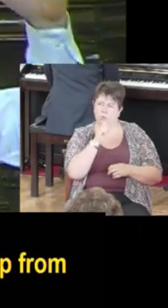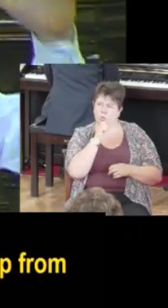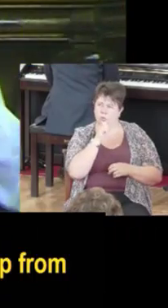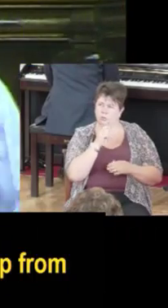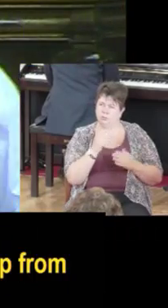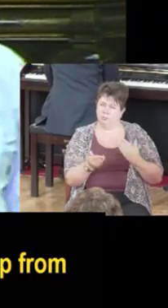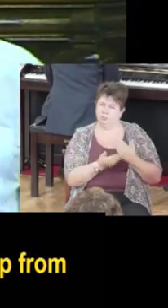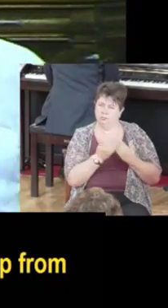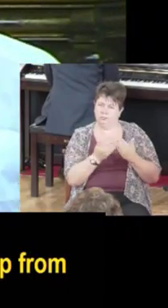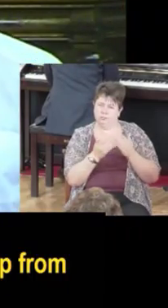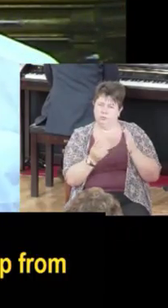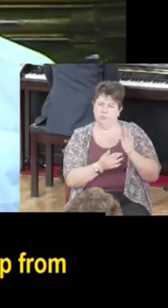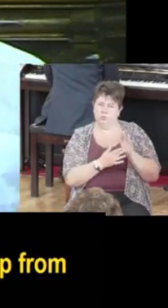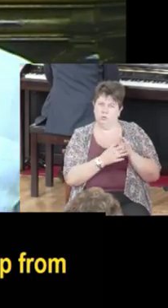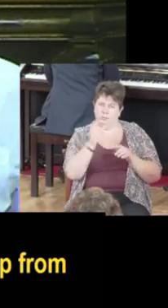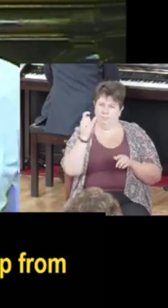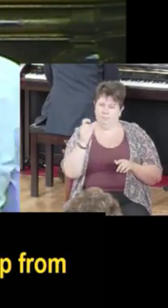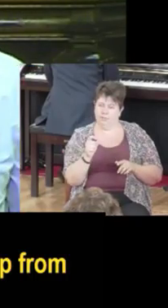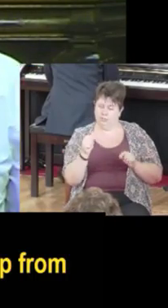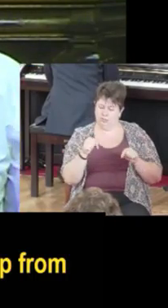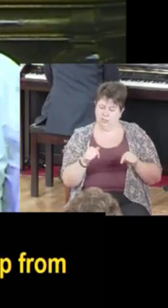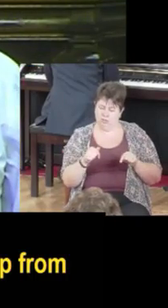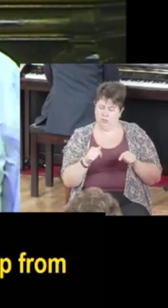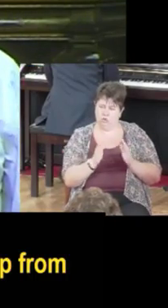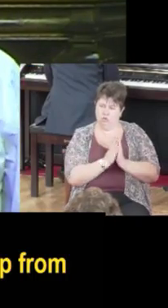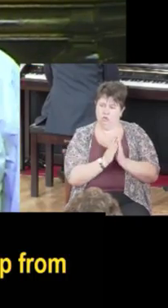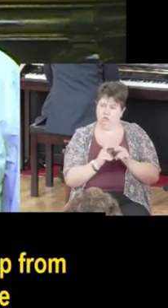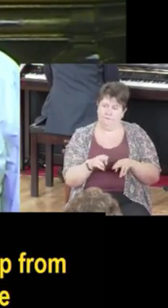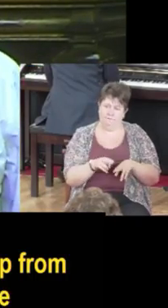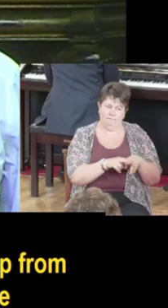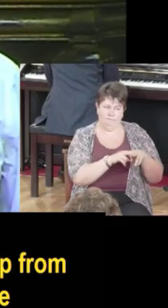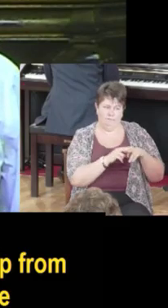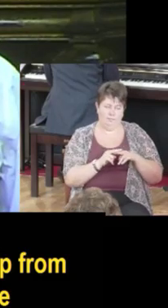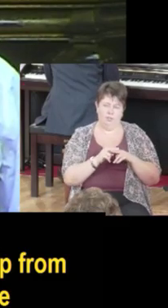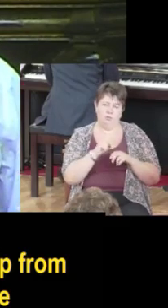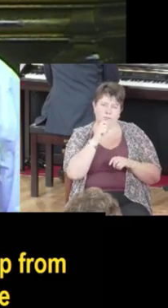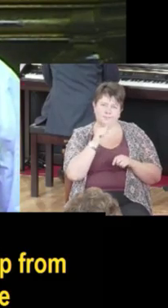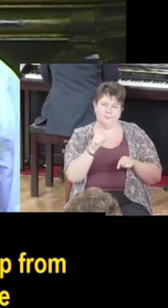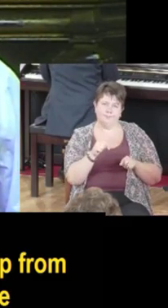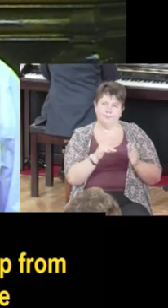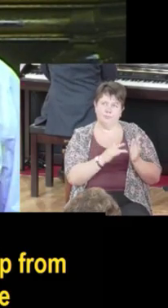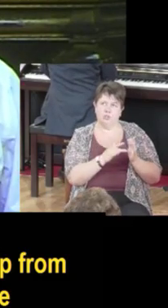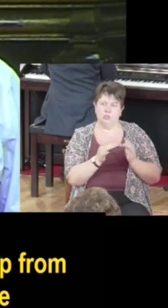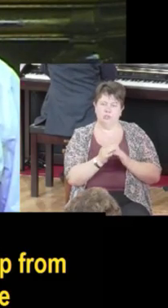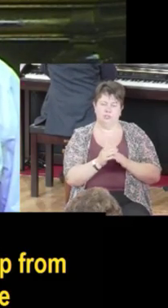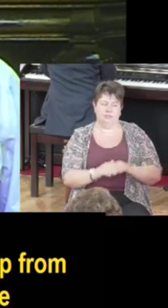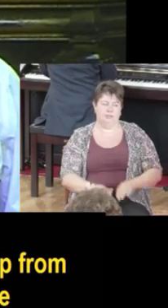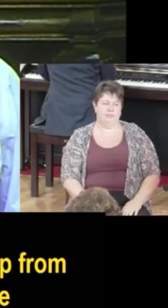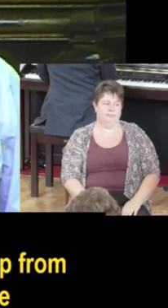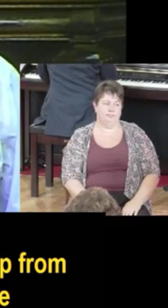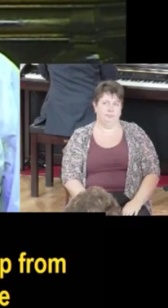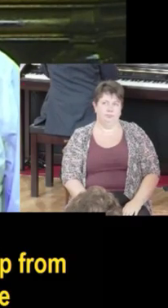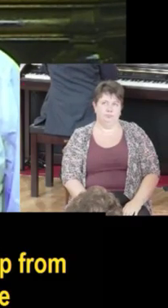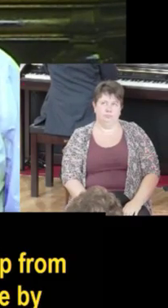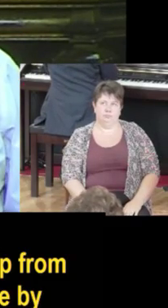important person to all of us in our church family, and that's Jesus.